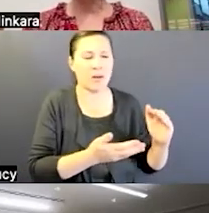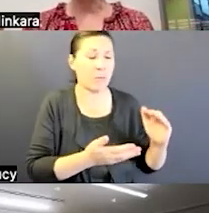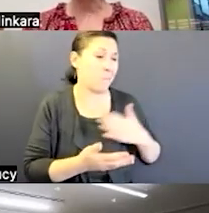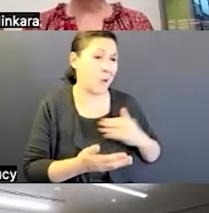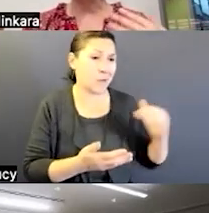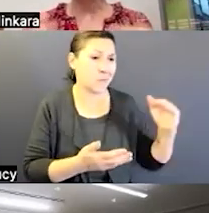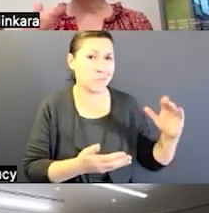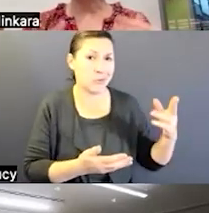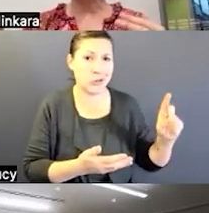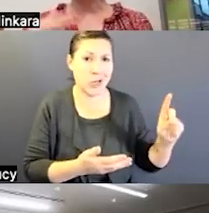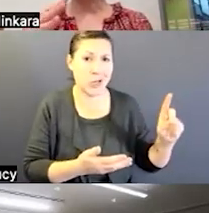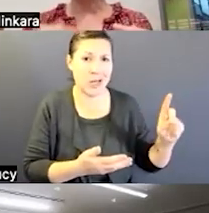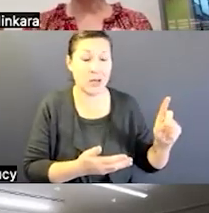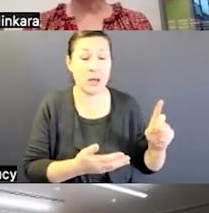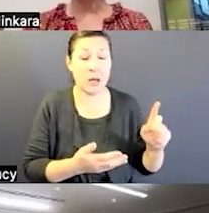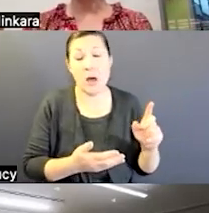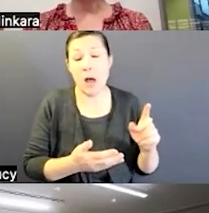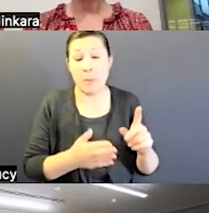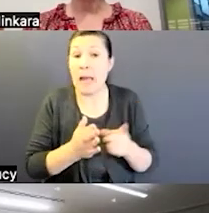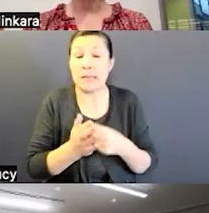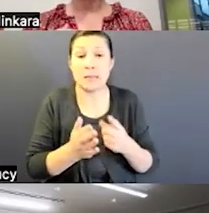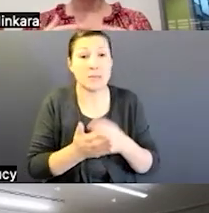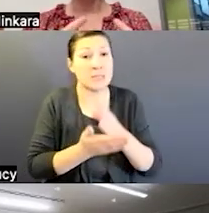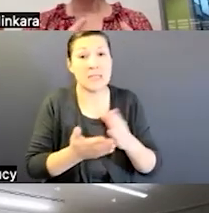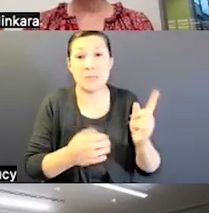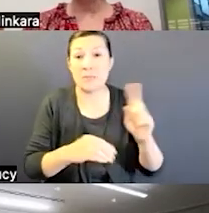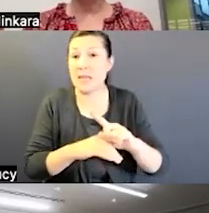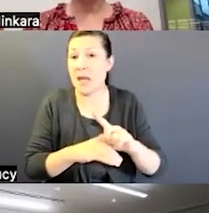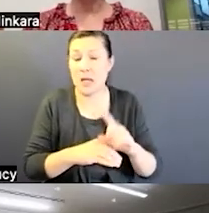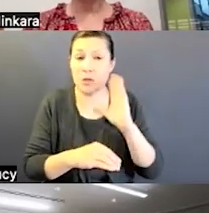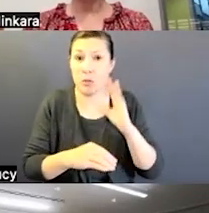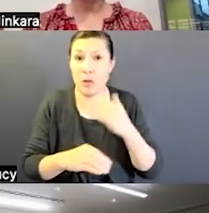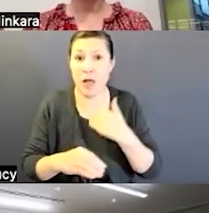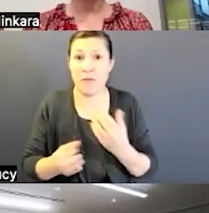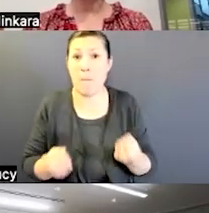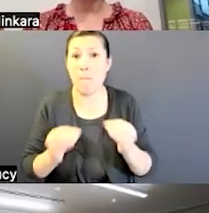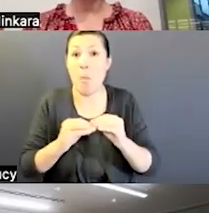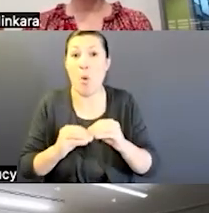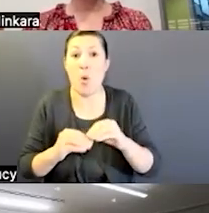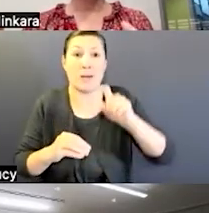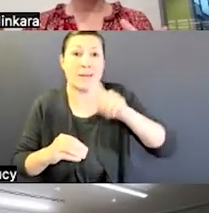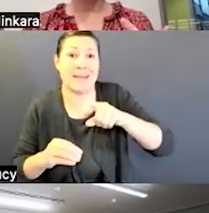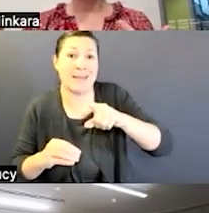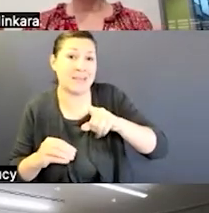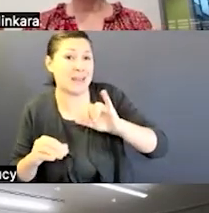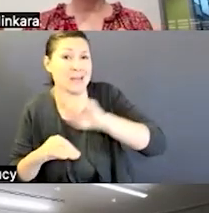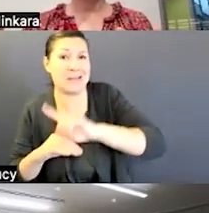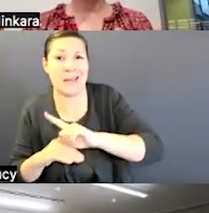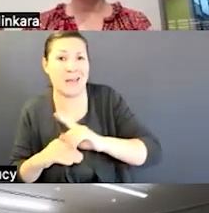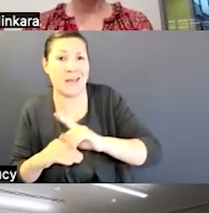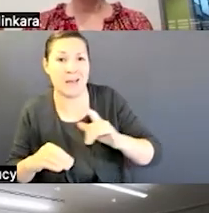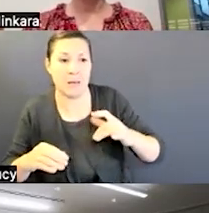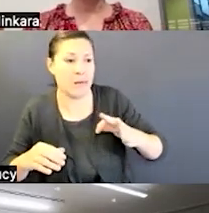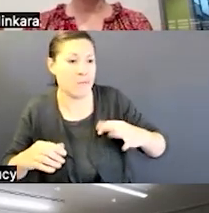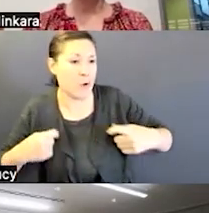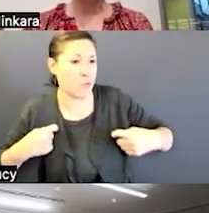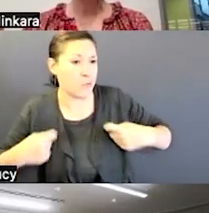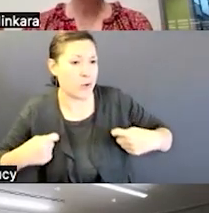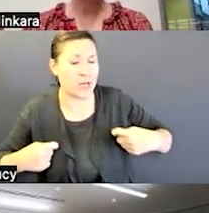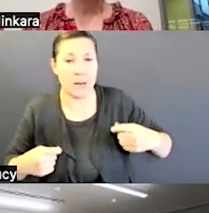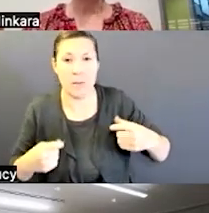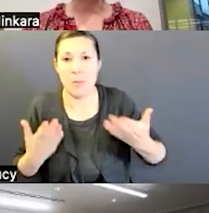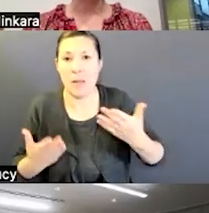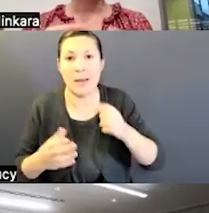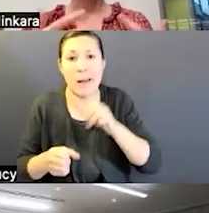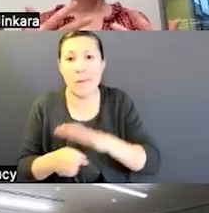high support needs just based on regulation. If someone is dysregulated, maybe because they're dehydrated or tired or